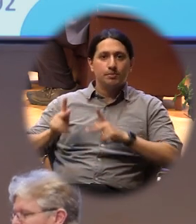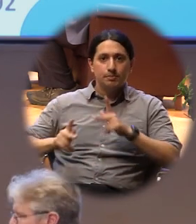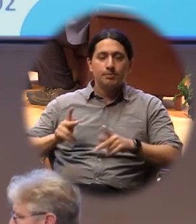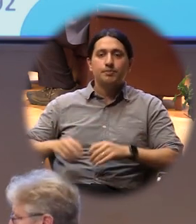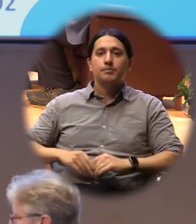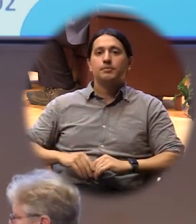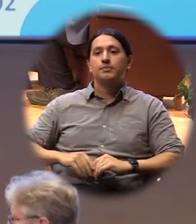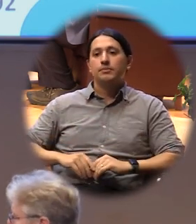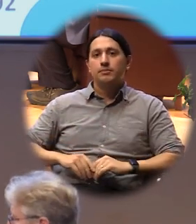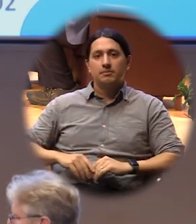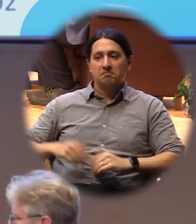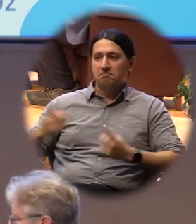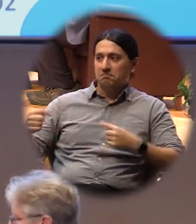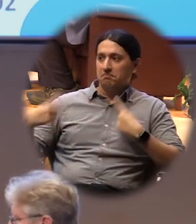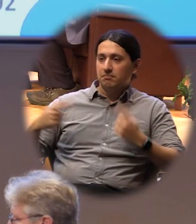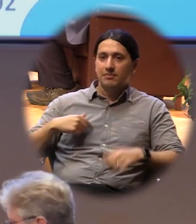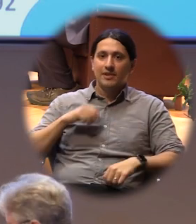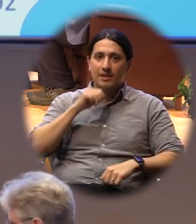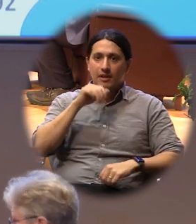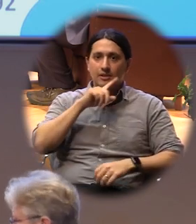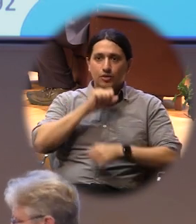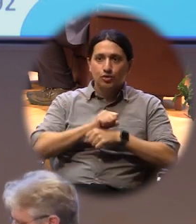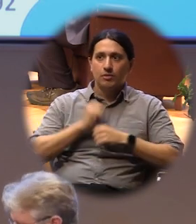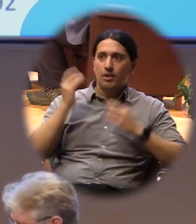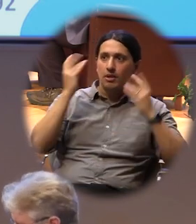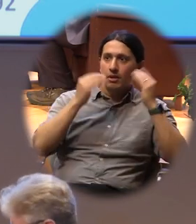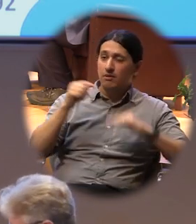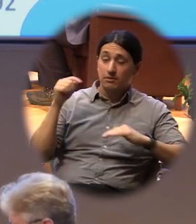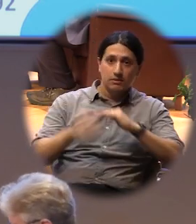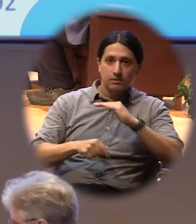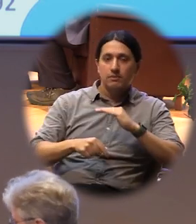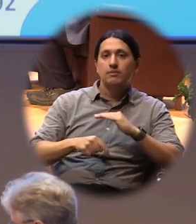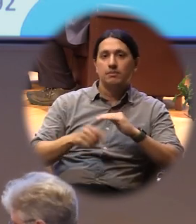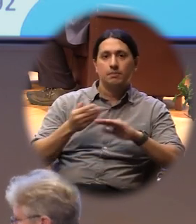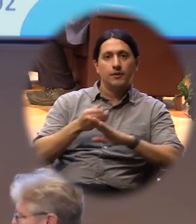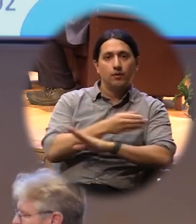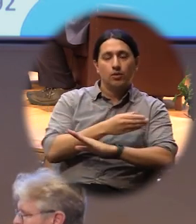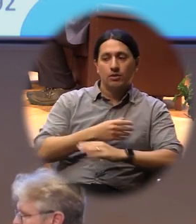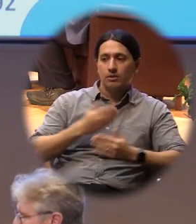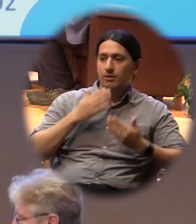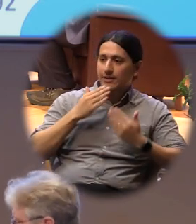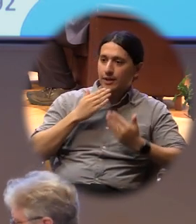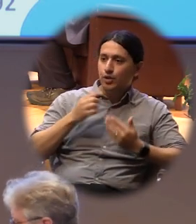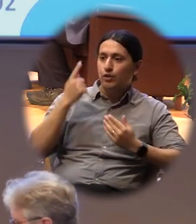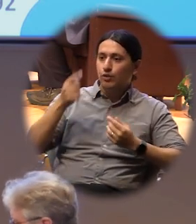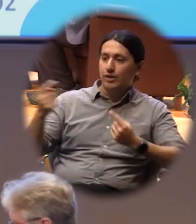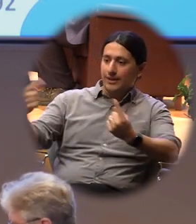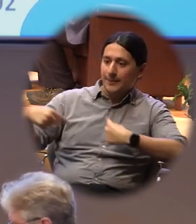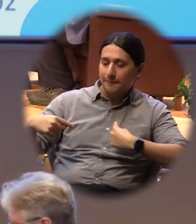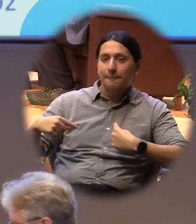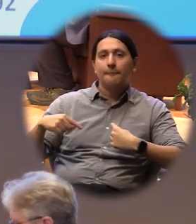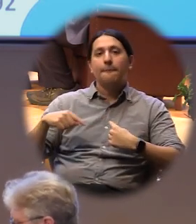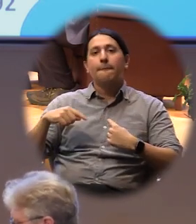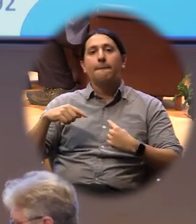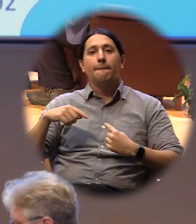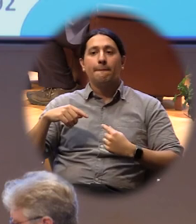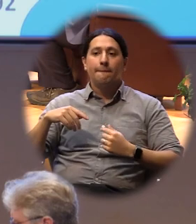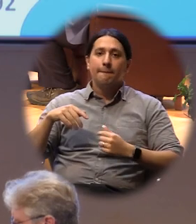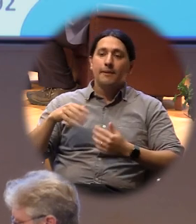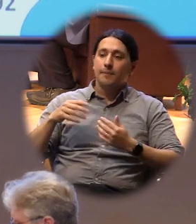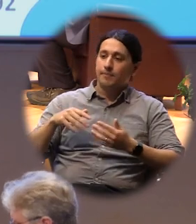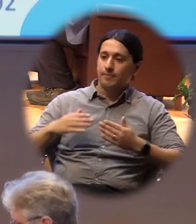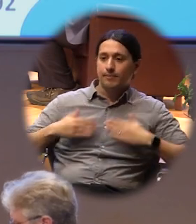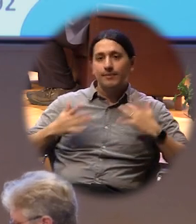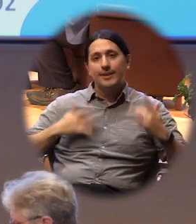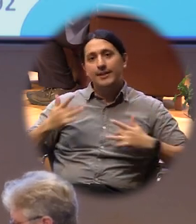a deep degree before. So I'm really grateful for that conversation that we're having here, for the opportunity to kind of learn about your scholarship and your programs,